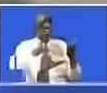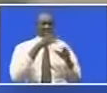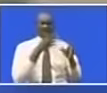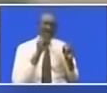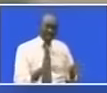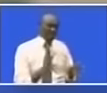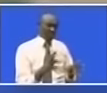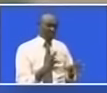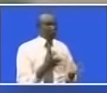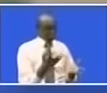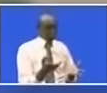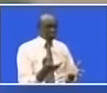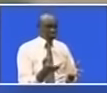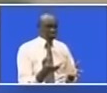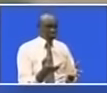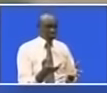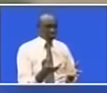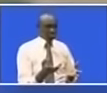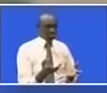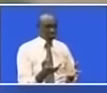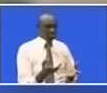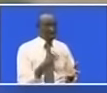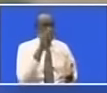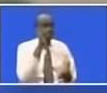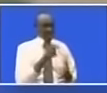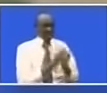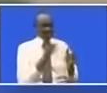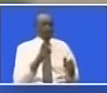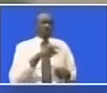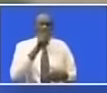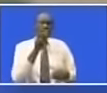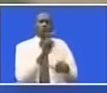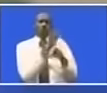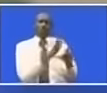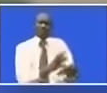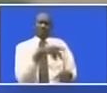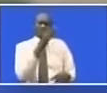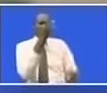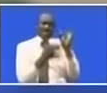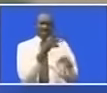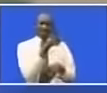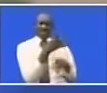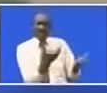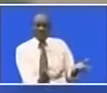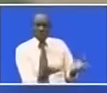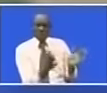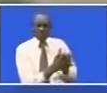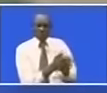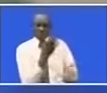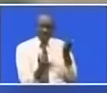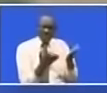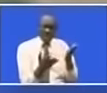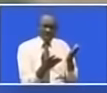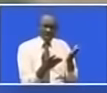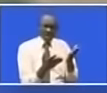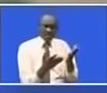seats, parliamentary and civic. As an observer, how do you judge this with respect to whether this is